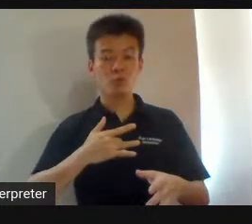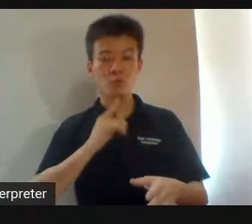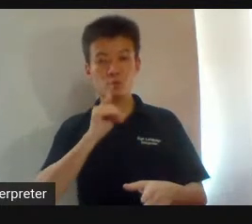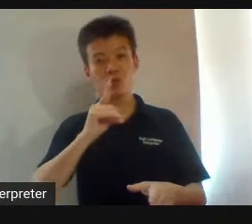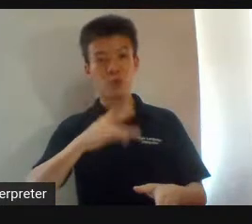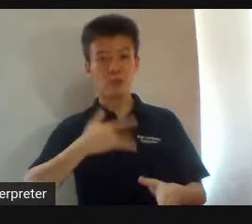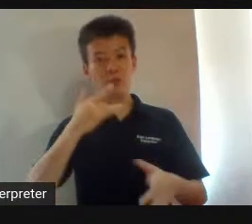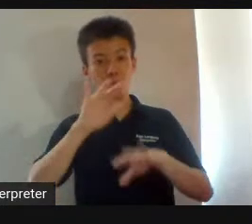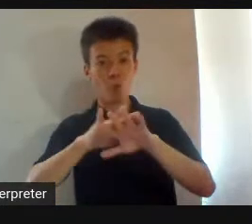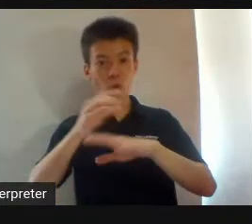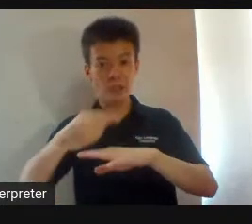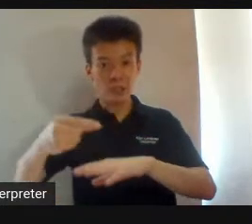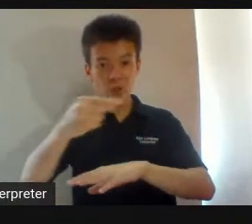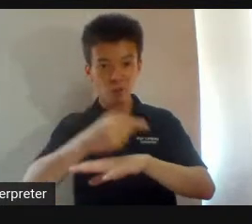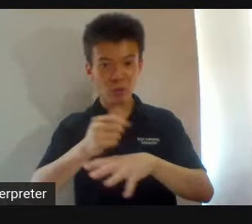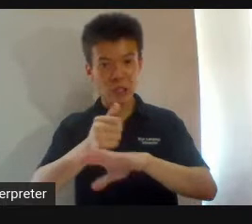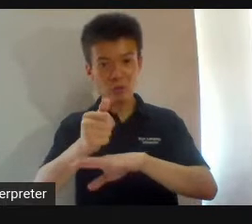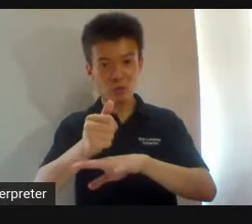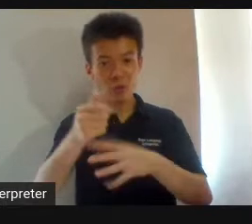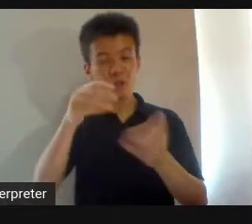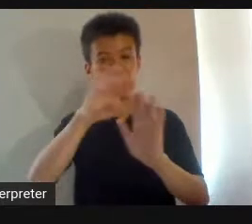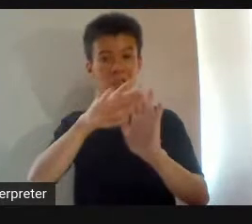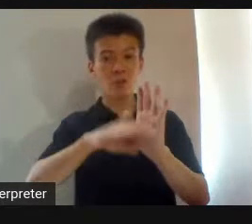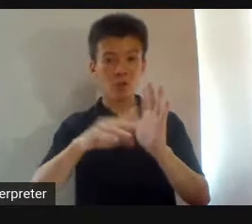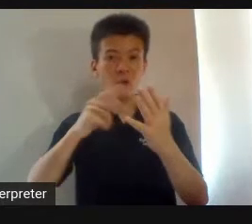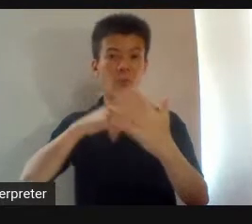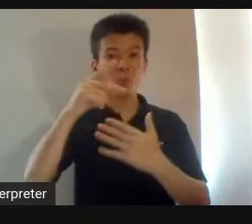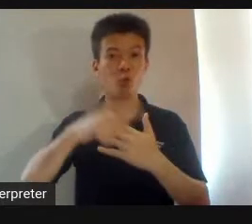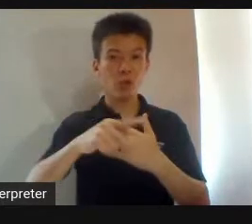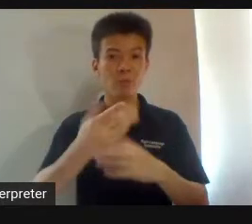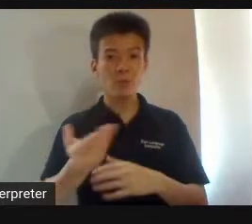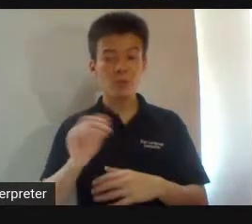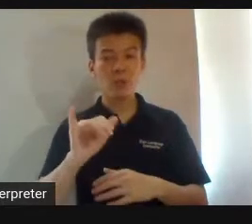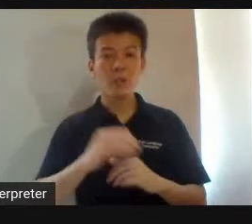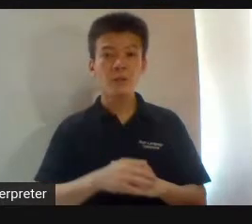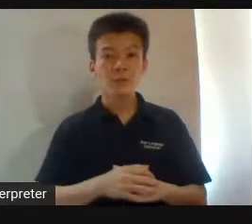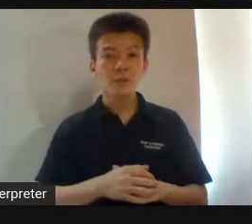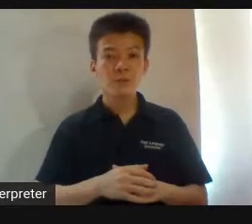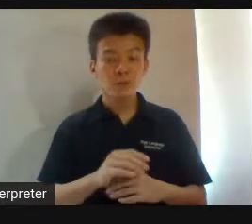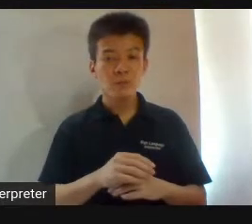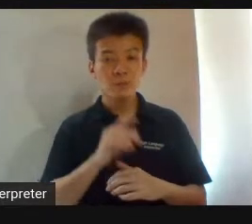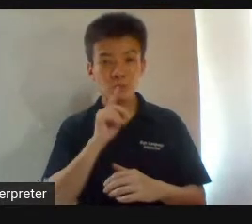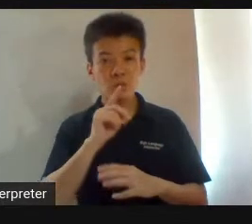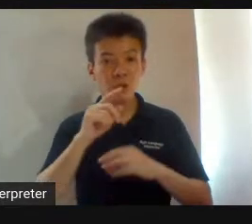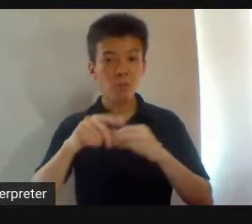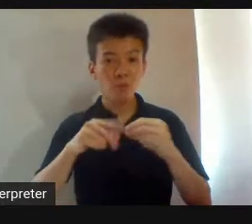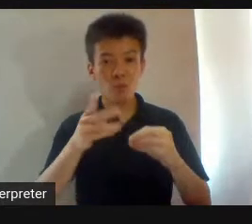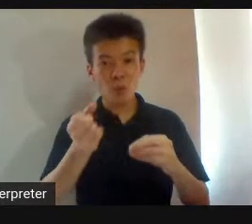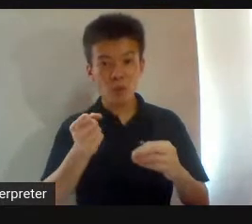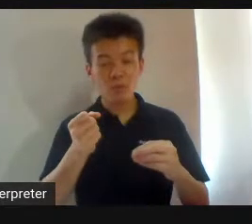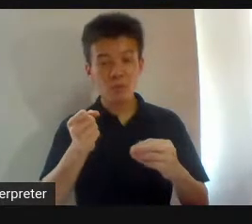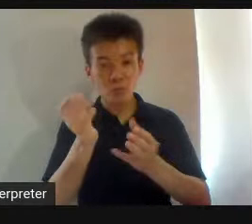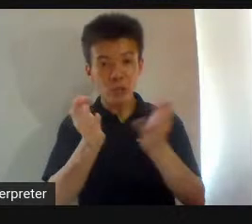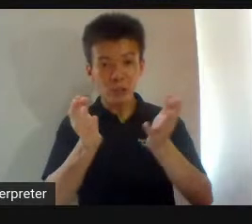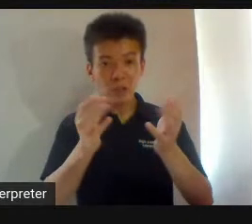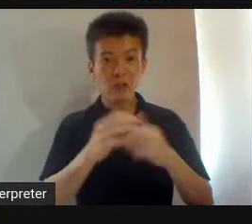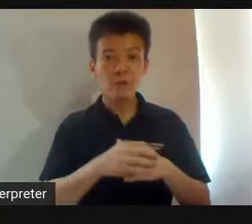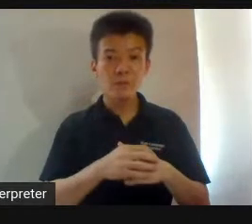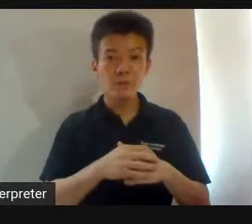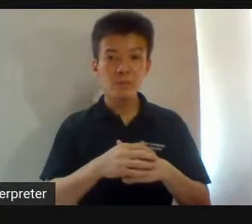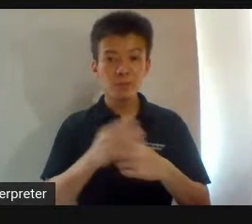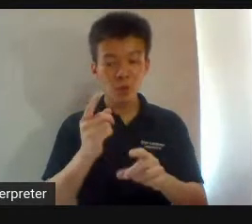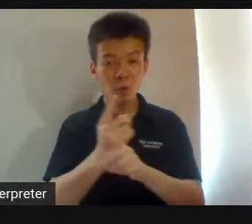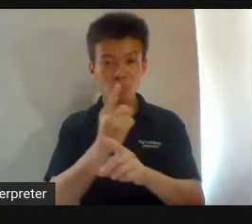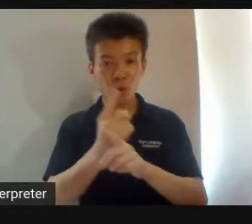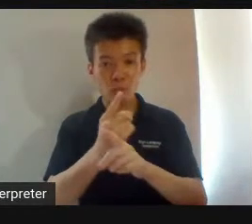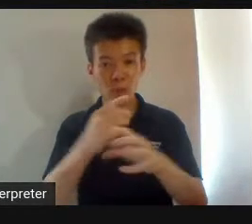ground, right? And then that affects the agenda of programs and things like that. So it's really about, if you want to serve a proper